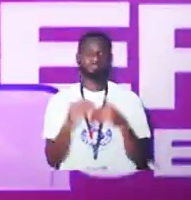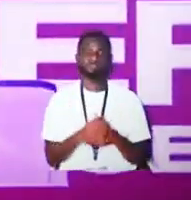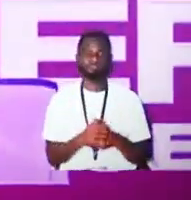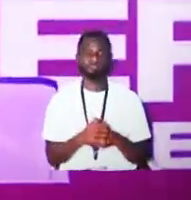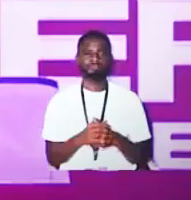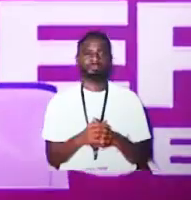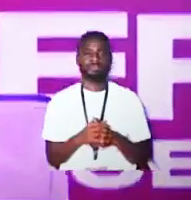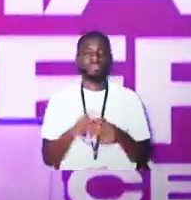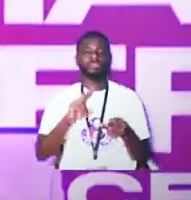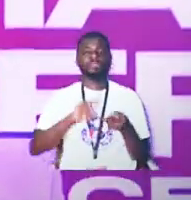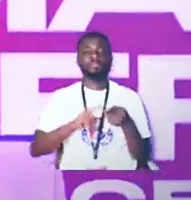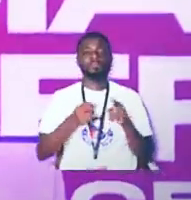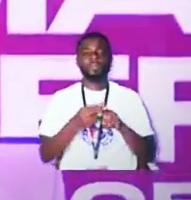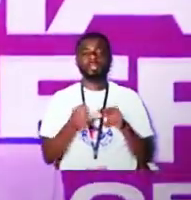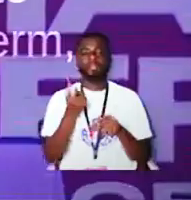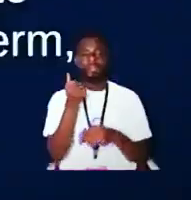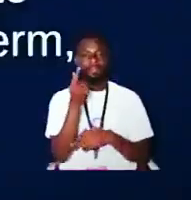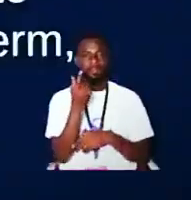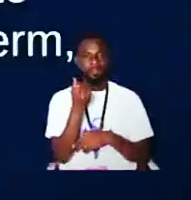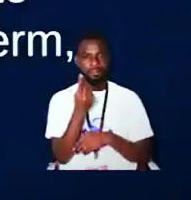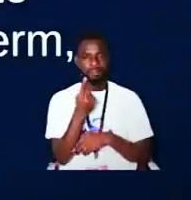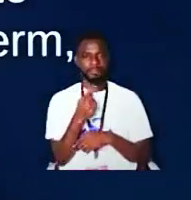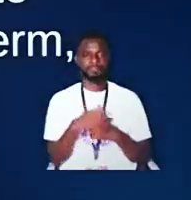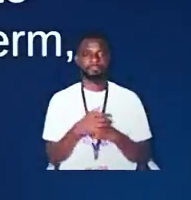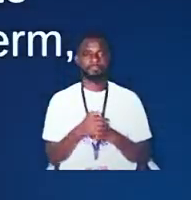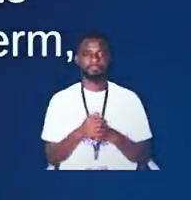Number 11.